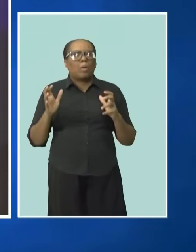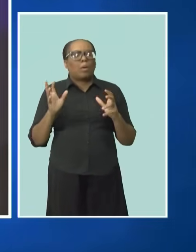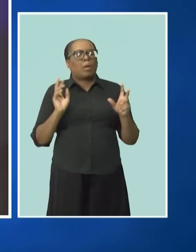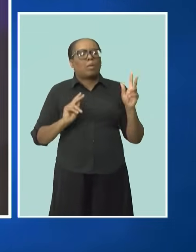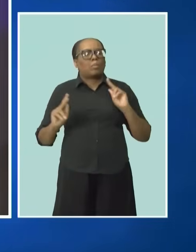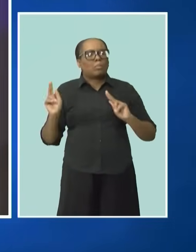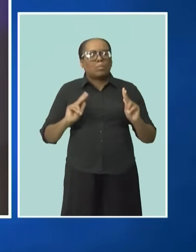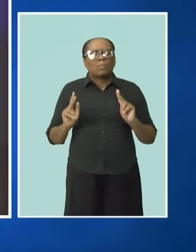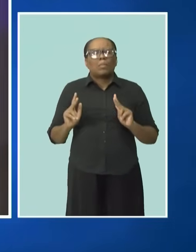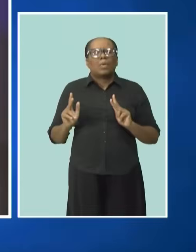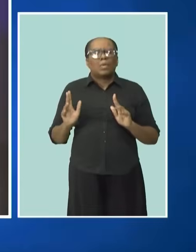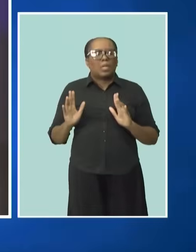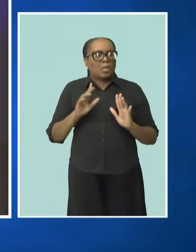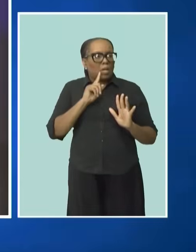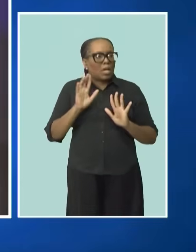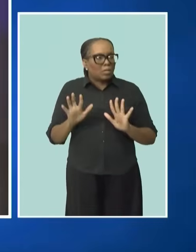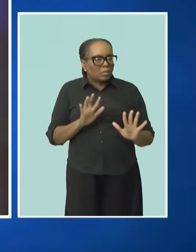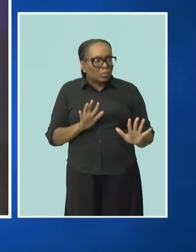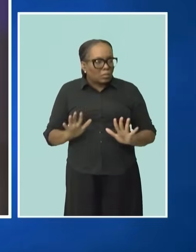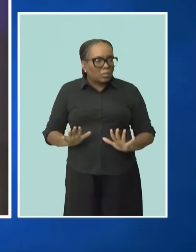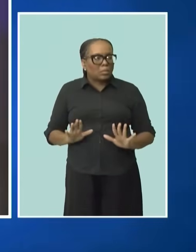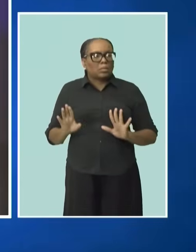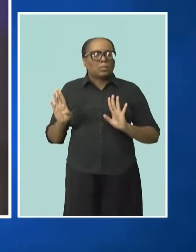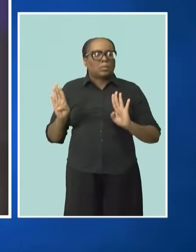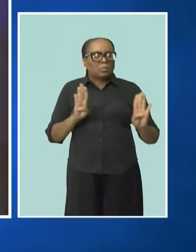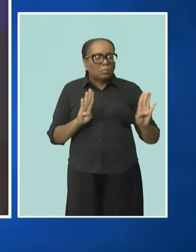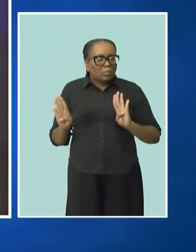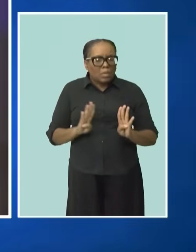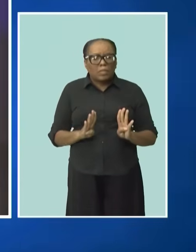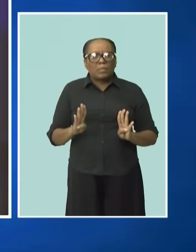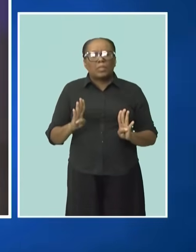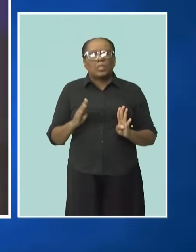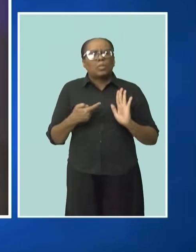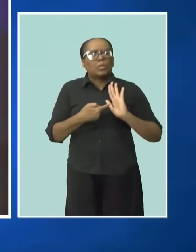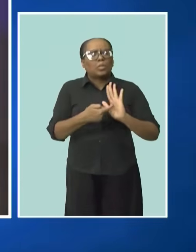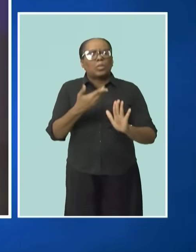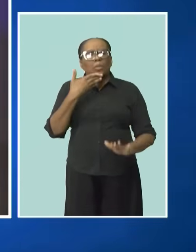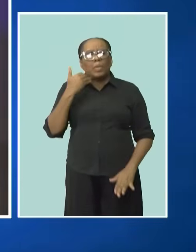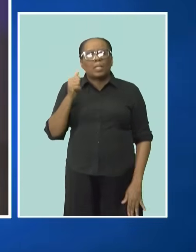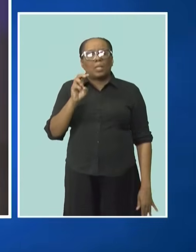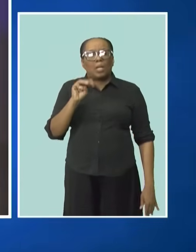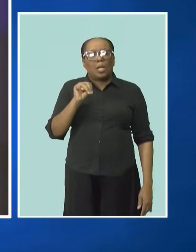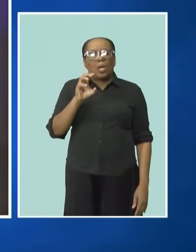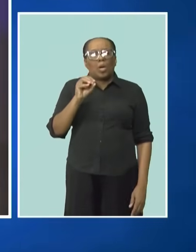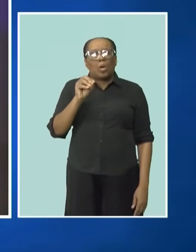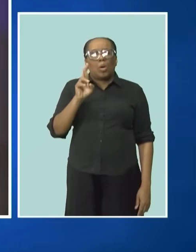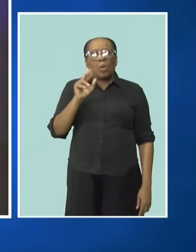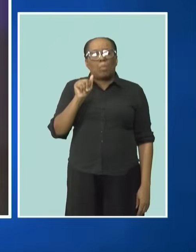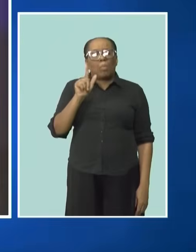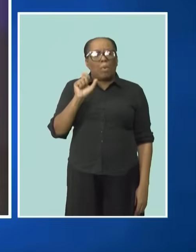transforming dressed down day, every Friday, where they would wear the T-shirts. Right. Excuse